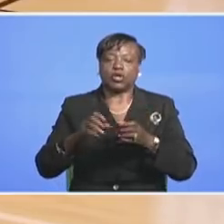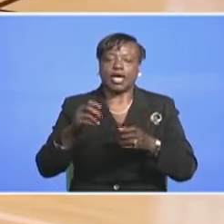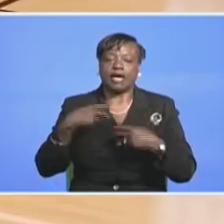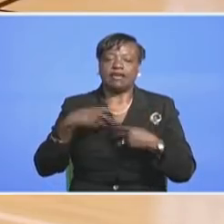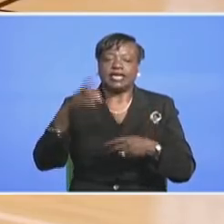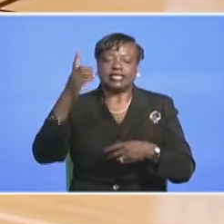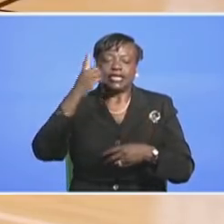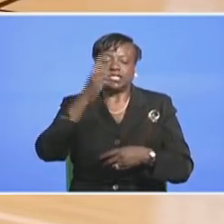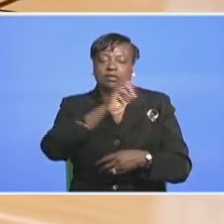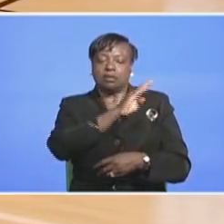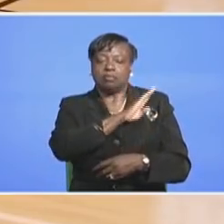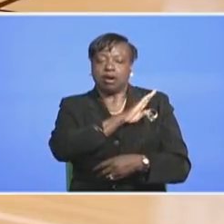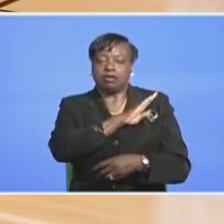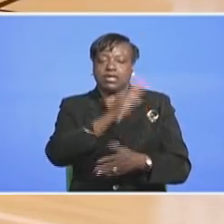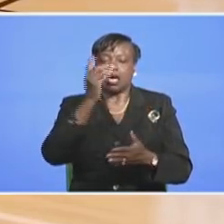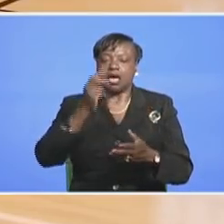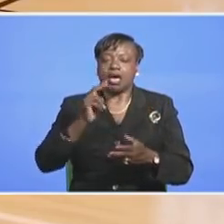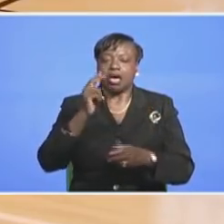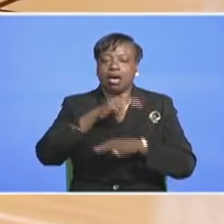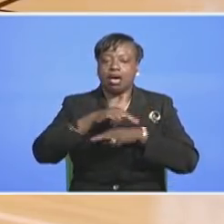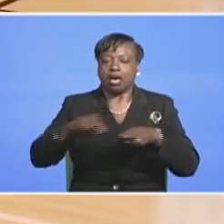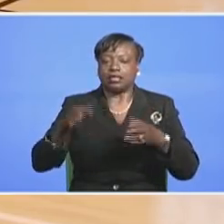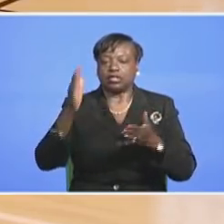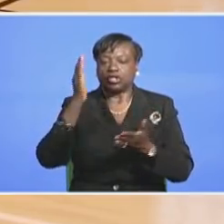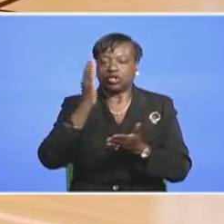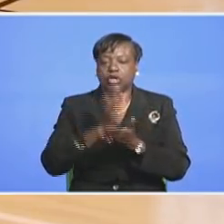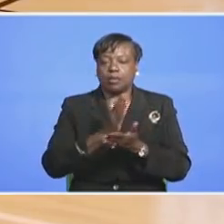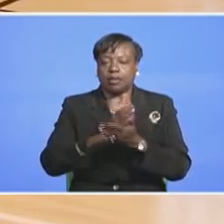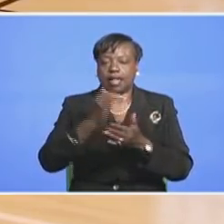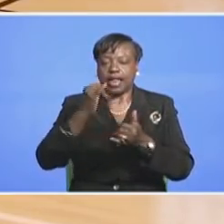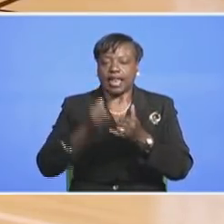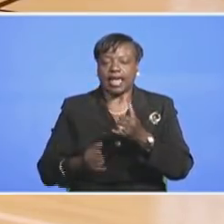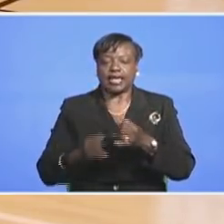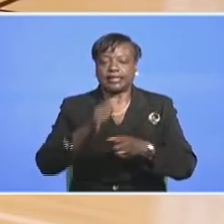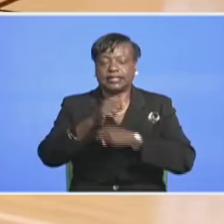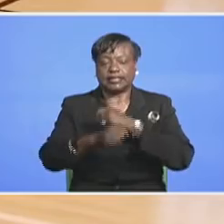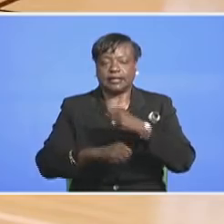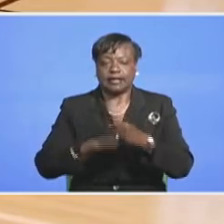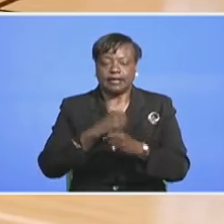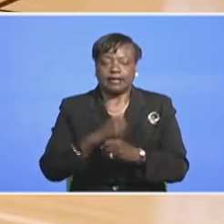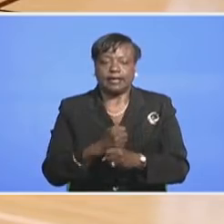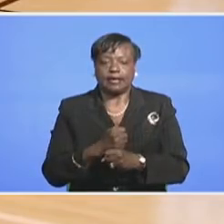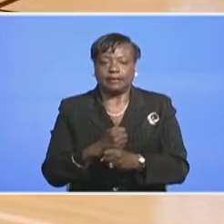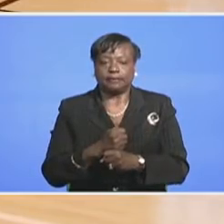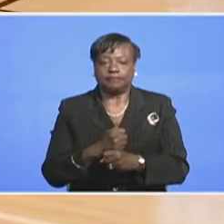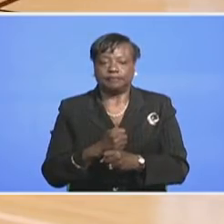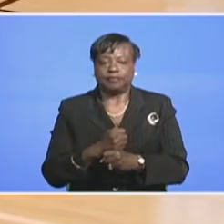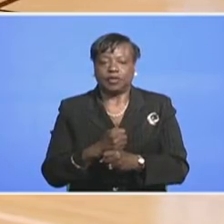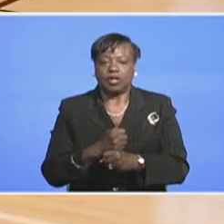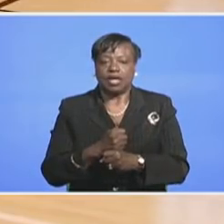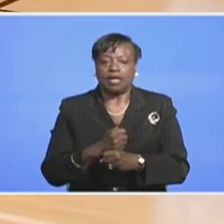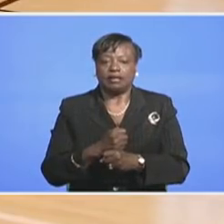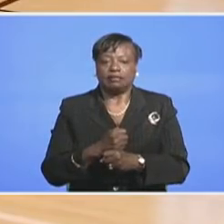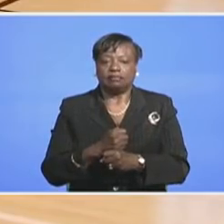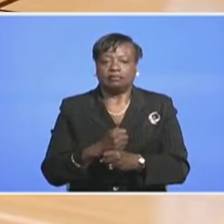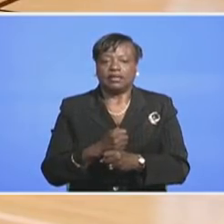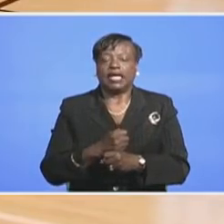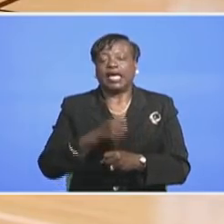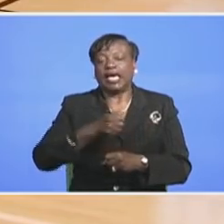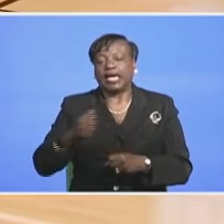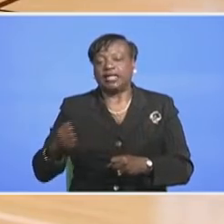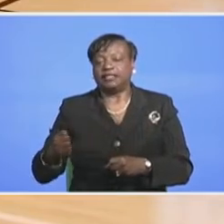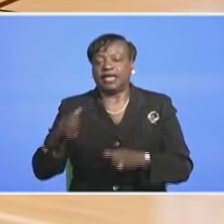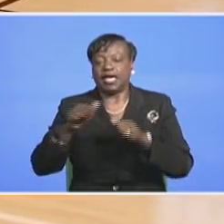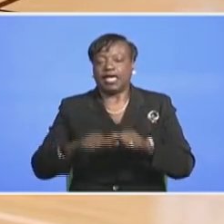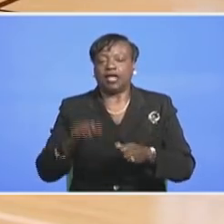was unstoppable in the last Caribbean games, and now you got Waltia to work along with her side by side. So you look at a high-low offense, anything can work for them. I'm